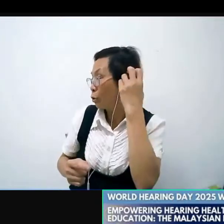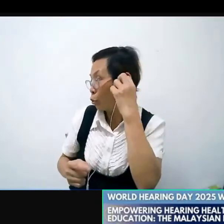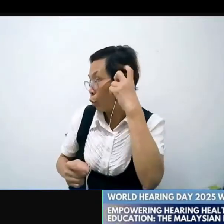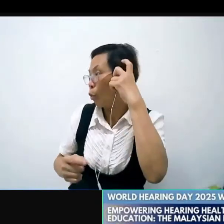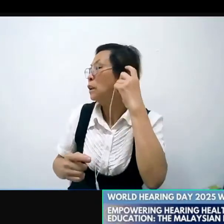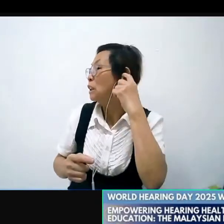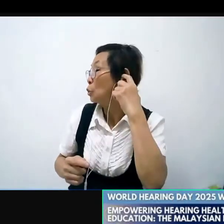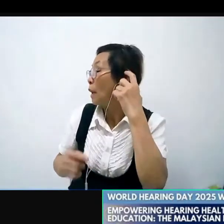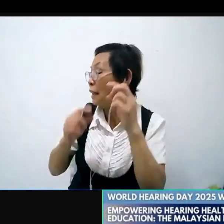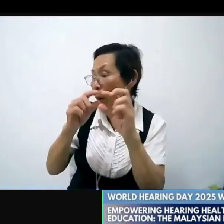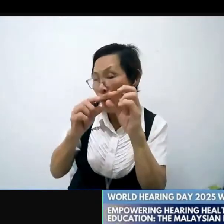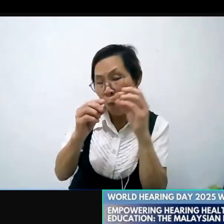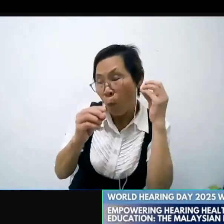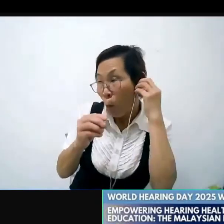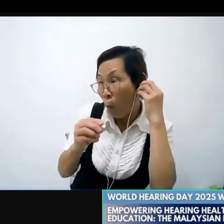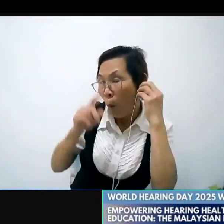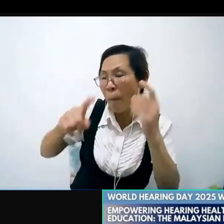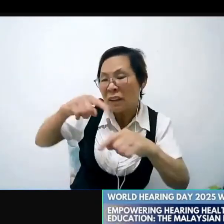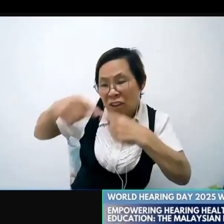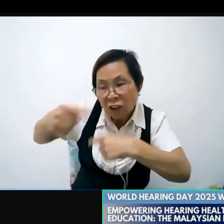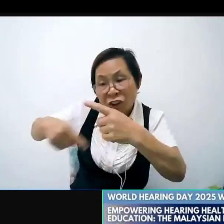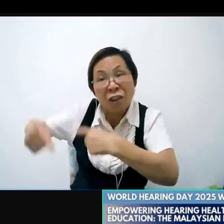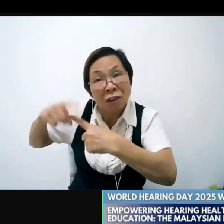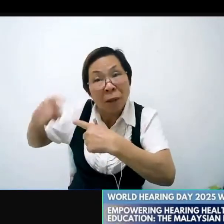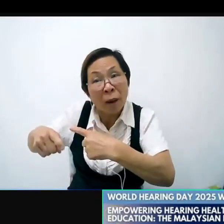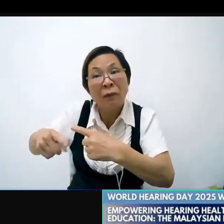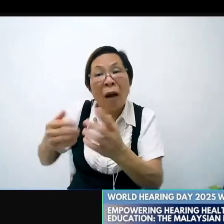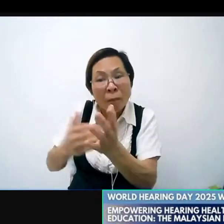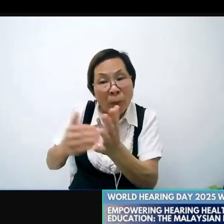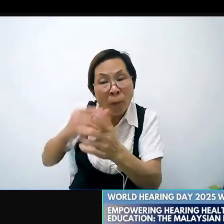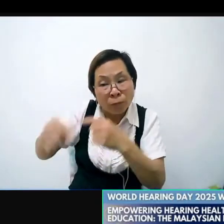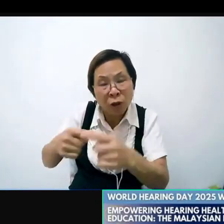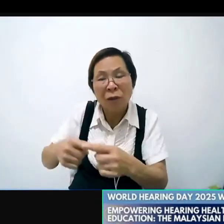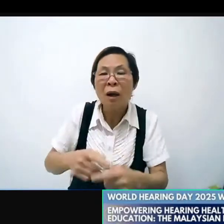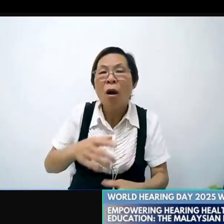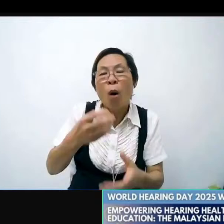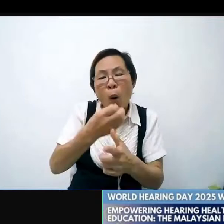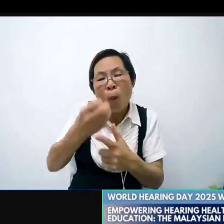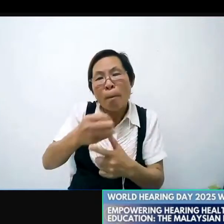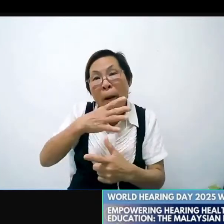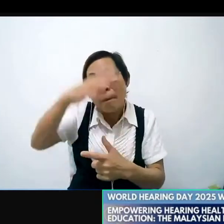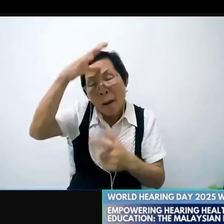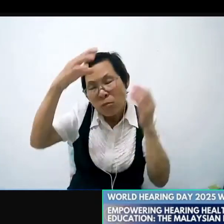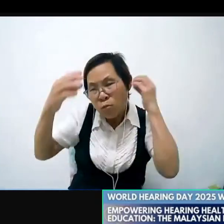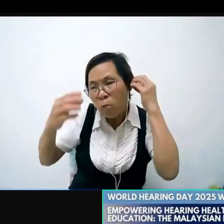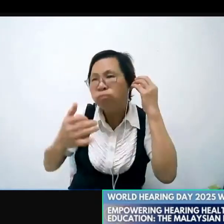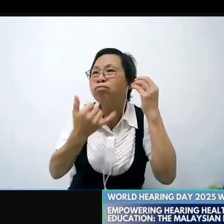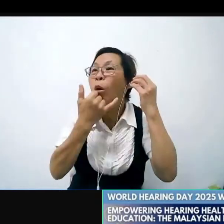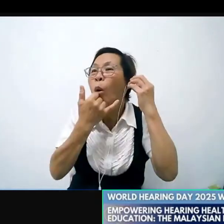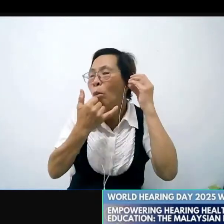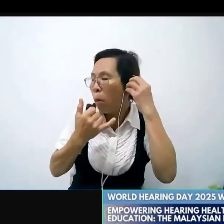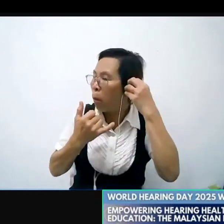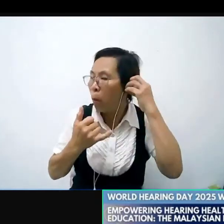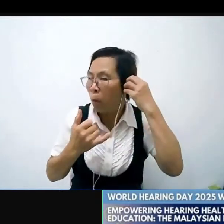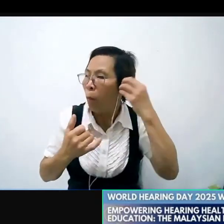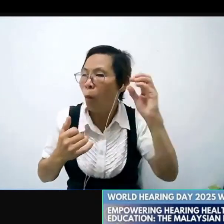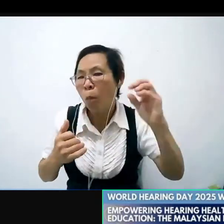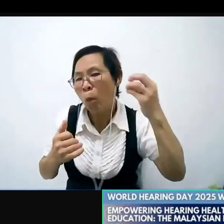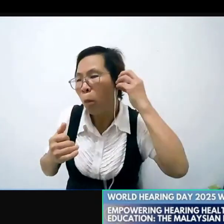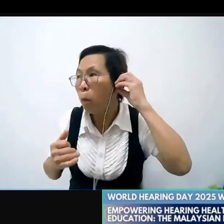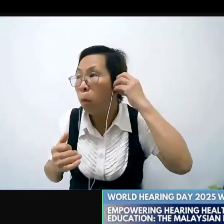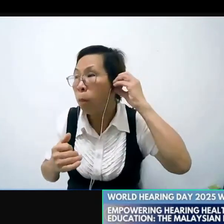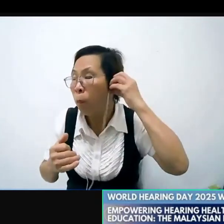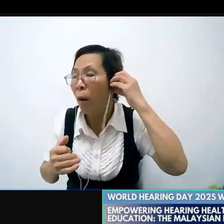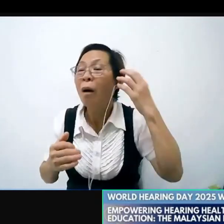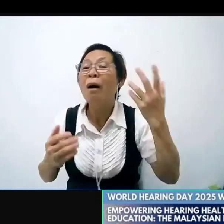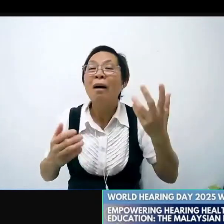often. Or maybe parents did not insert the ear mold properly. So again, what we usually do, this is common